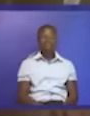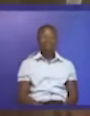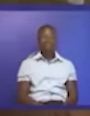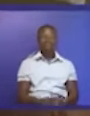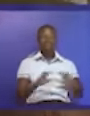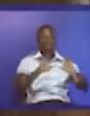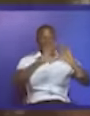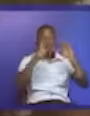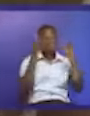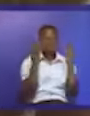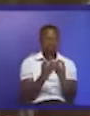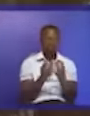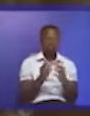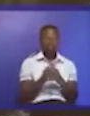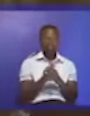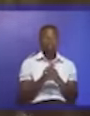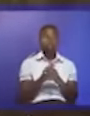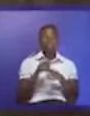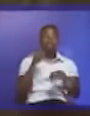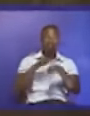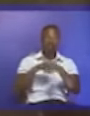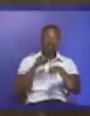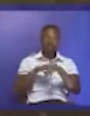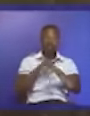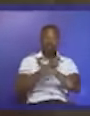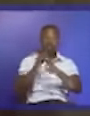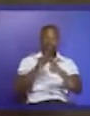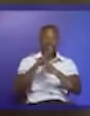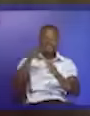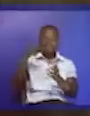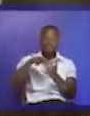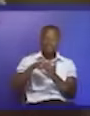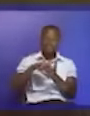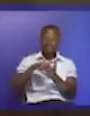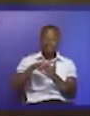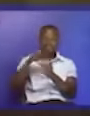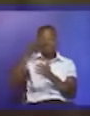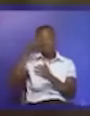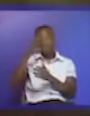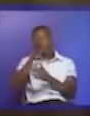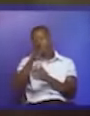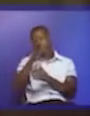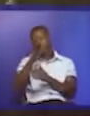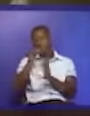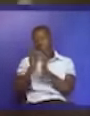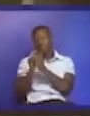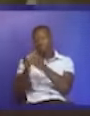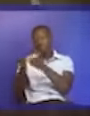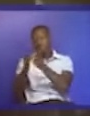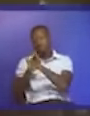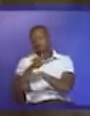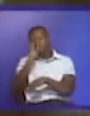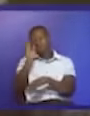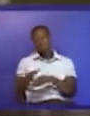Families, it's time for you to stand on behalf of Mama. Lord, she will not die.